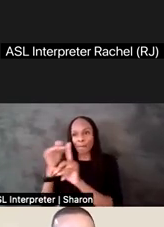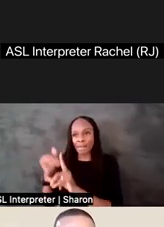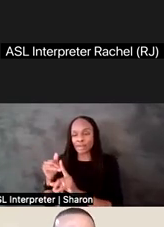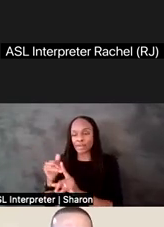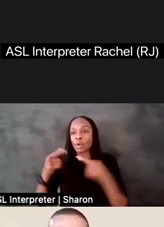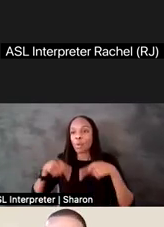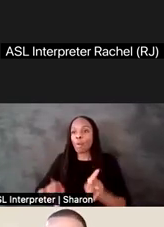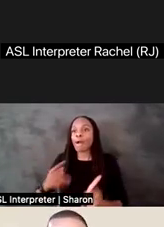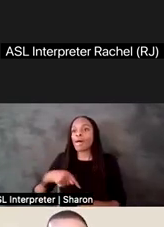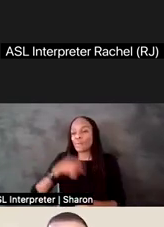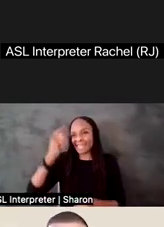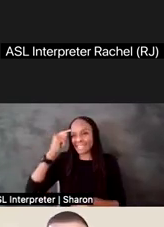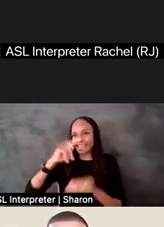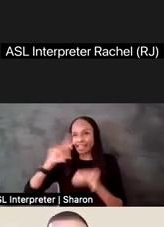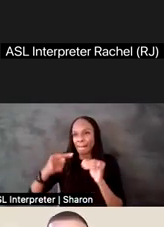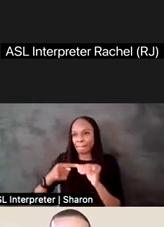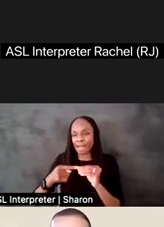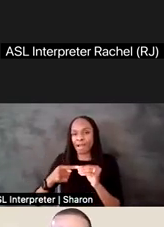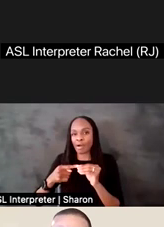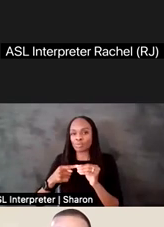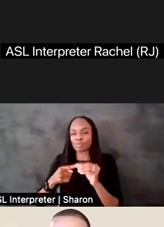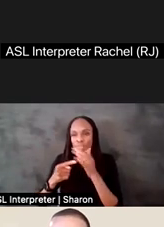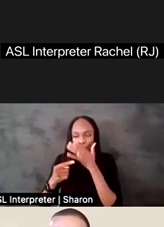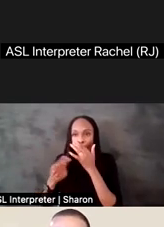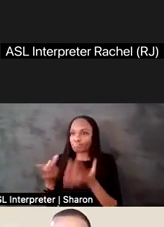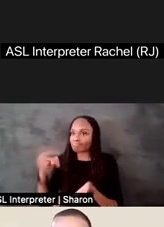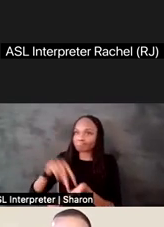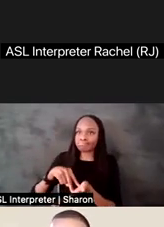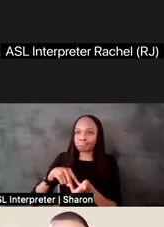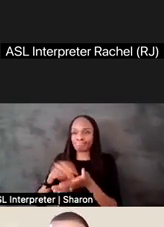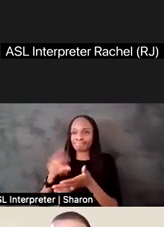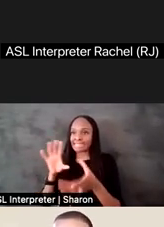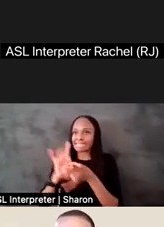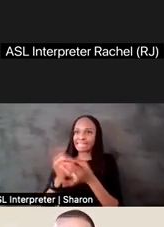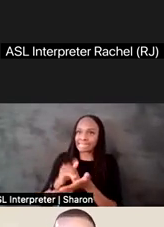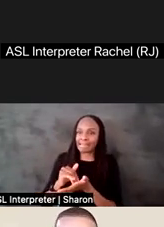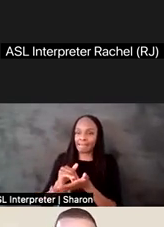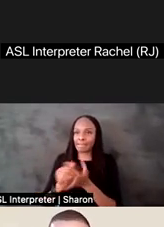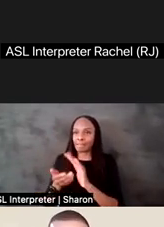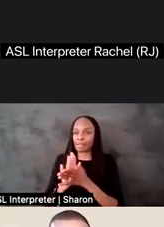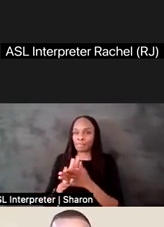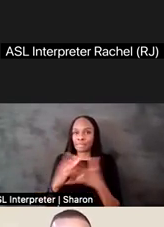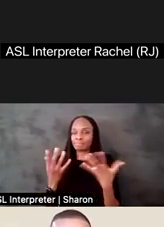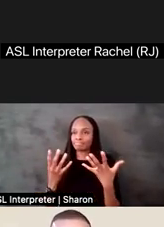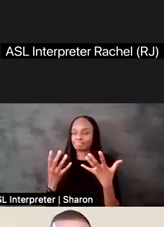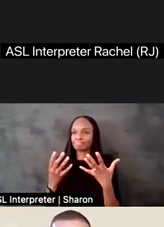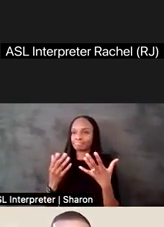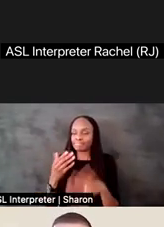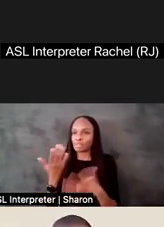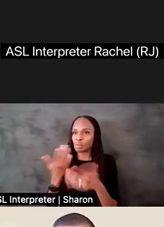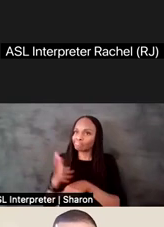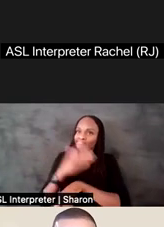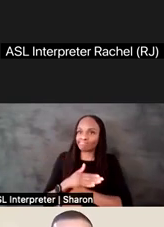about bouncing back and reconnecting and restoring once the earthquake or the event is